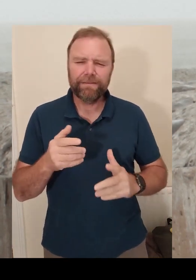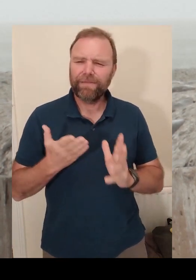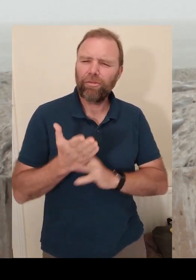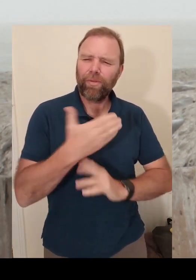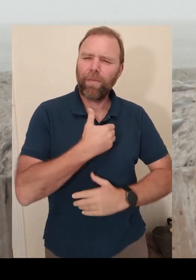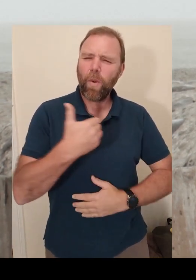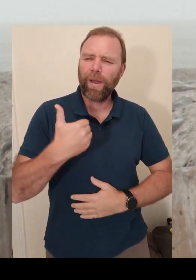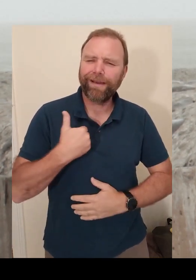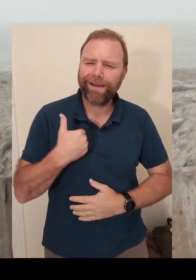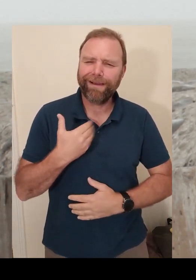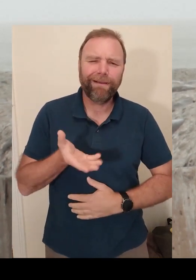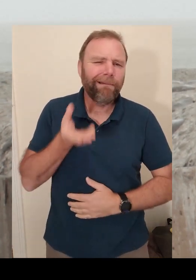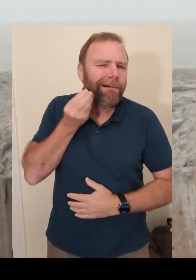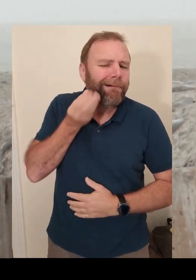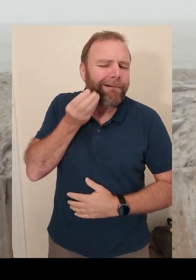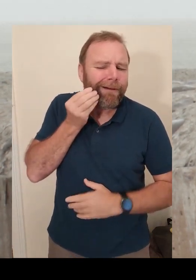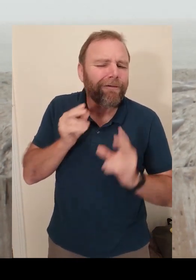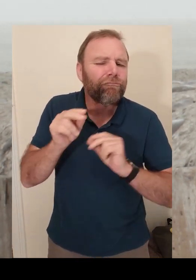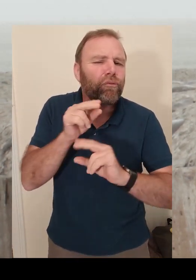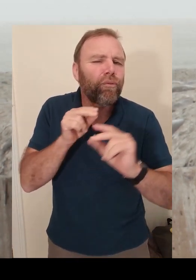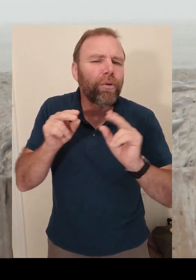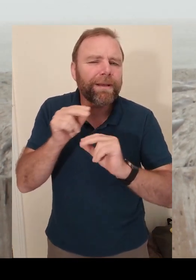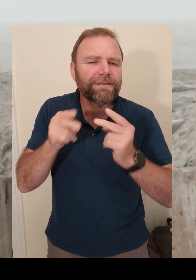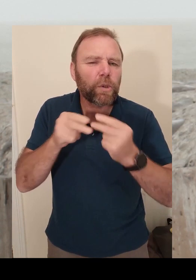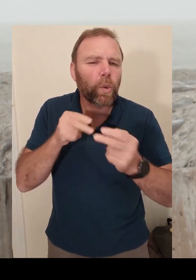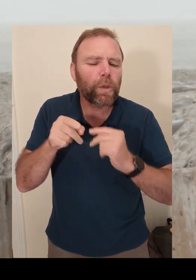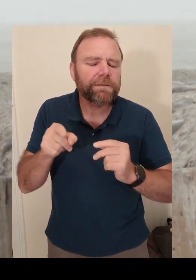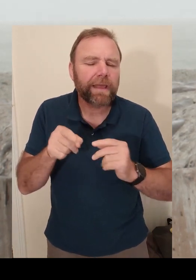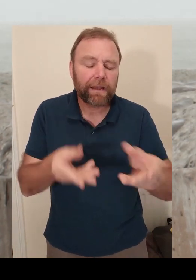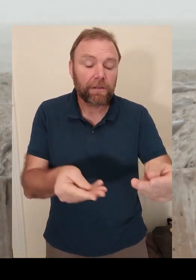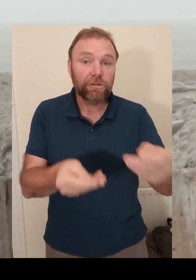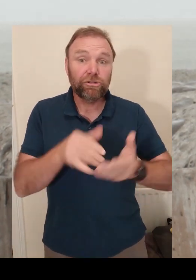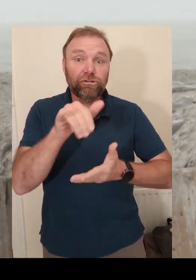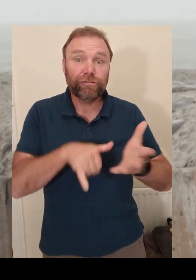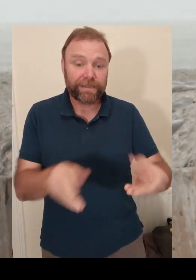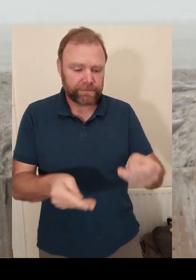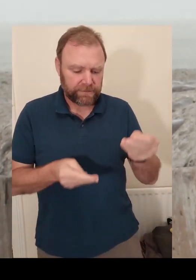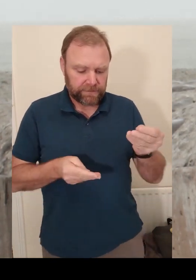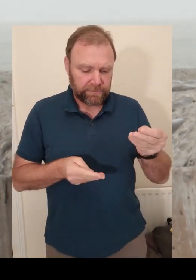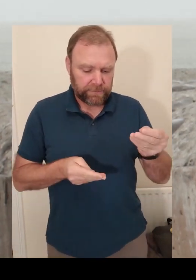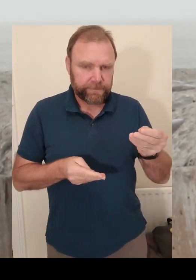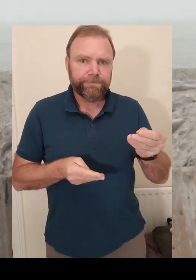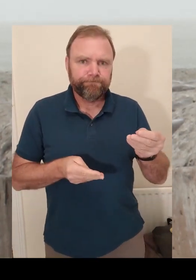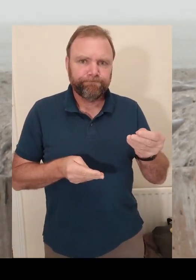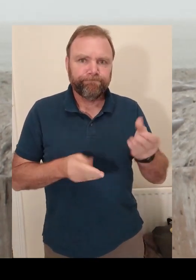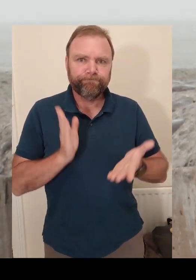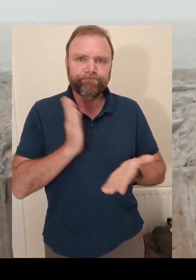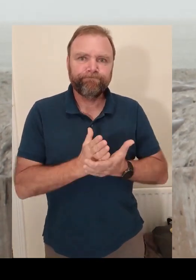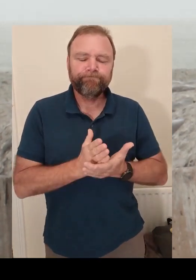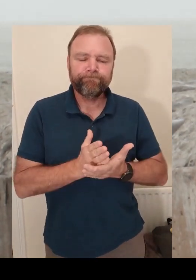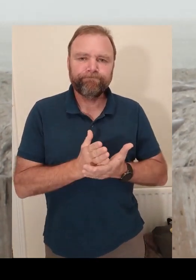you've heard the rumours throughout the news through the morning, and then when you get the script, it's very